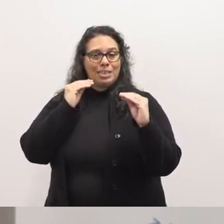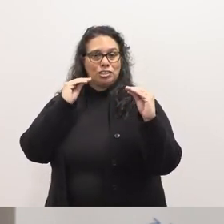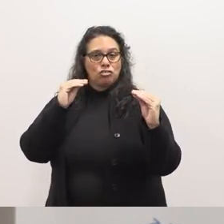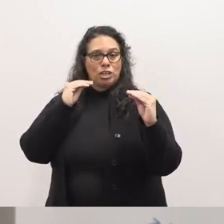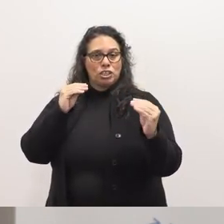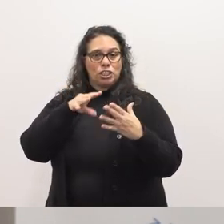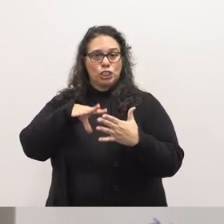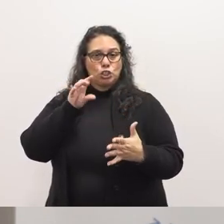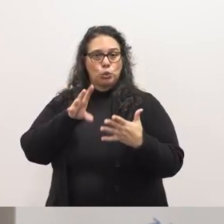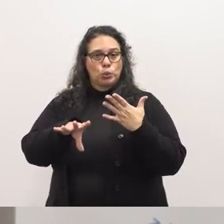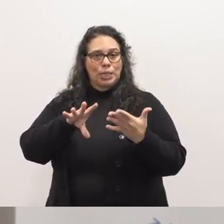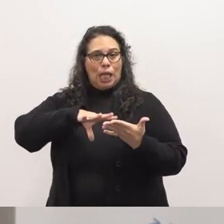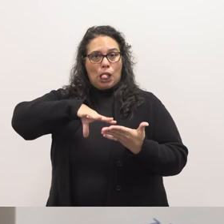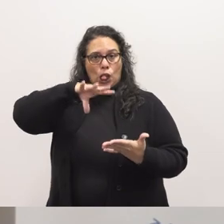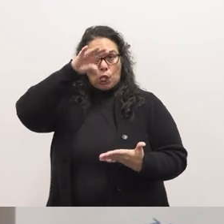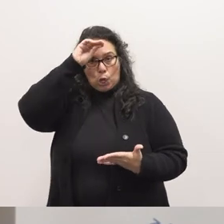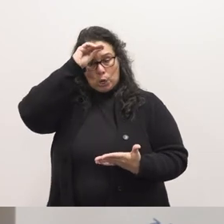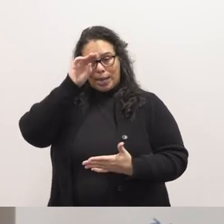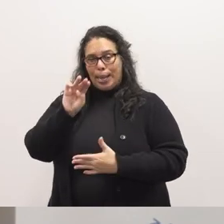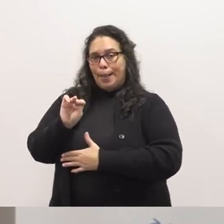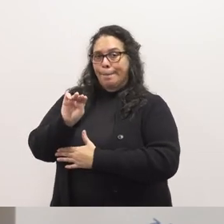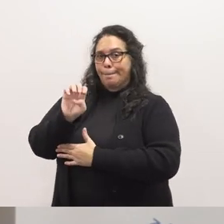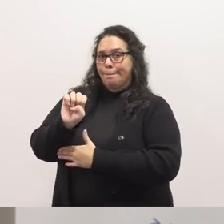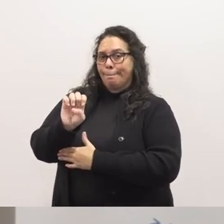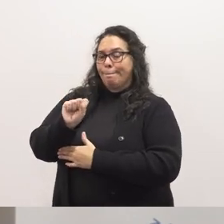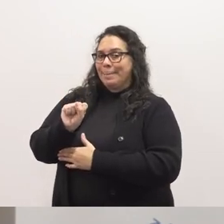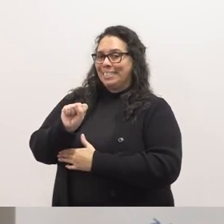Student Learning, Ms. Lopez.